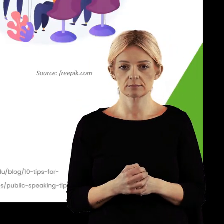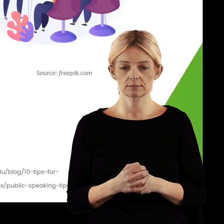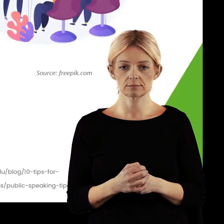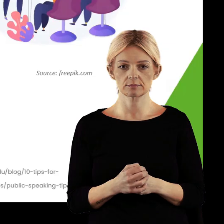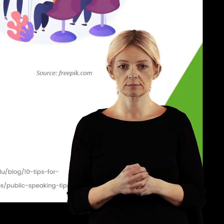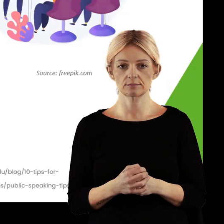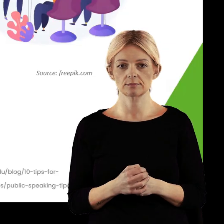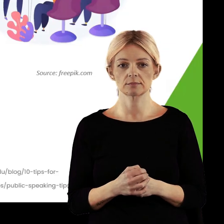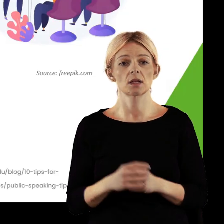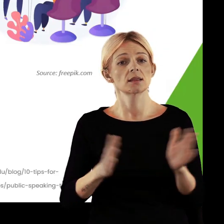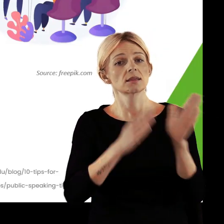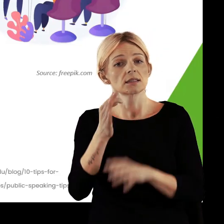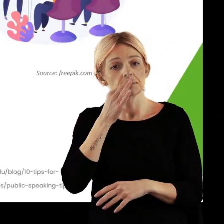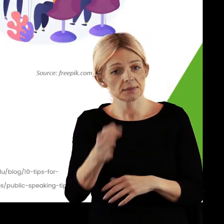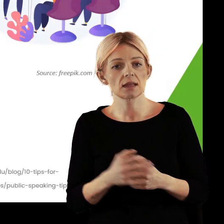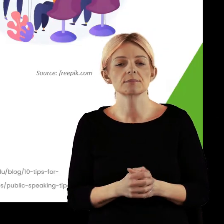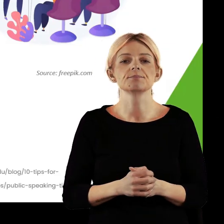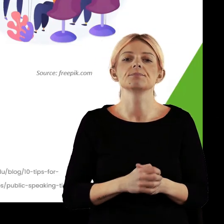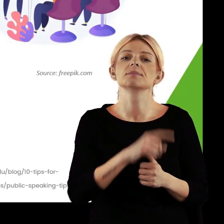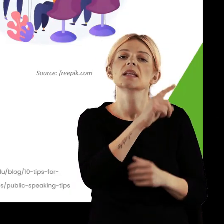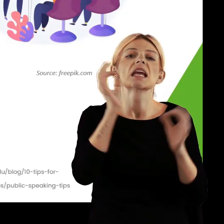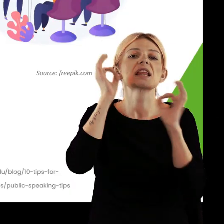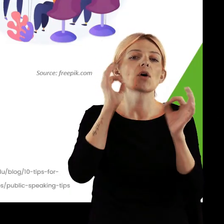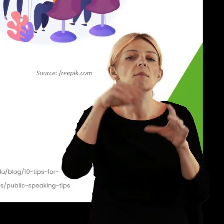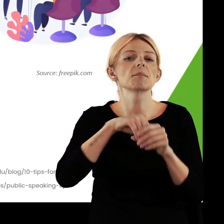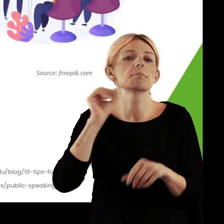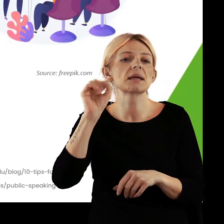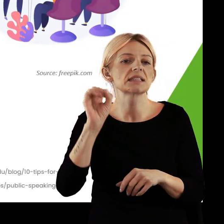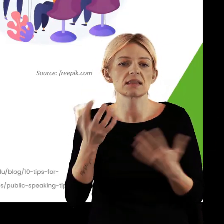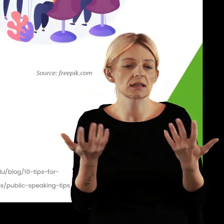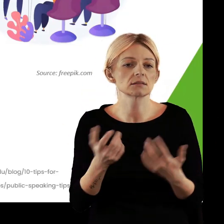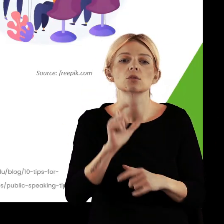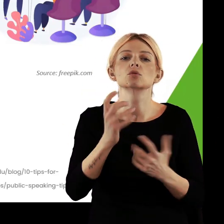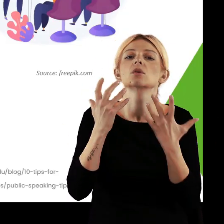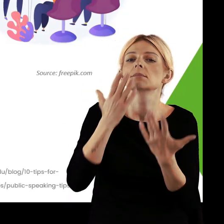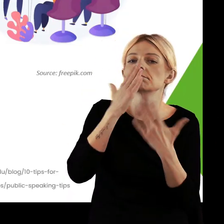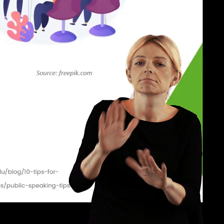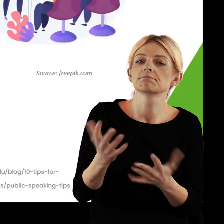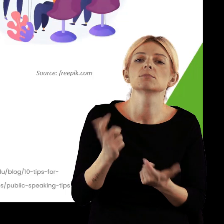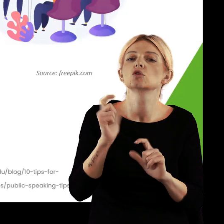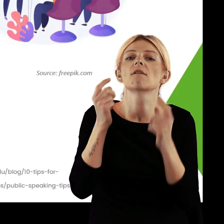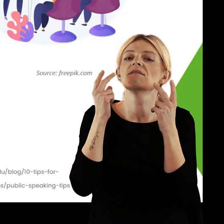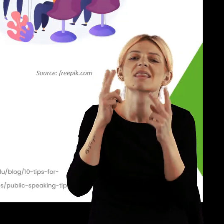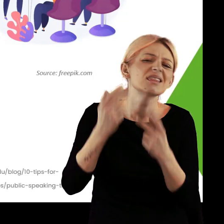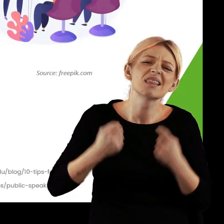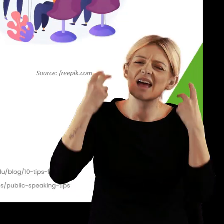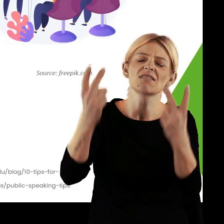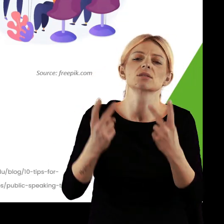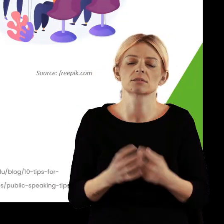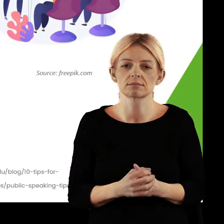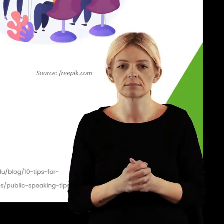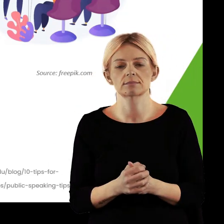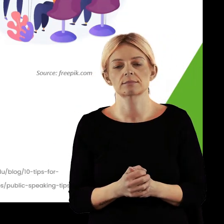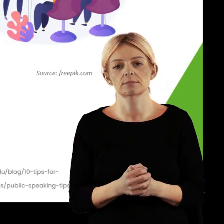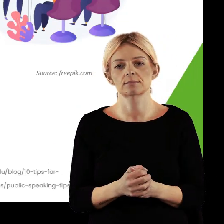and tools we will use during our presentation. So, will we hand out any written materials, or